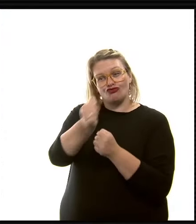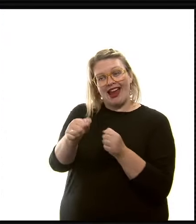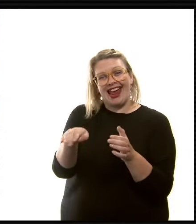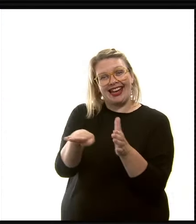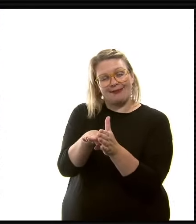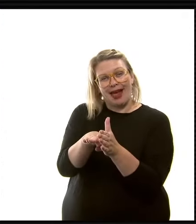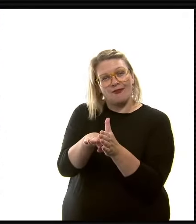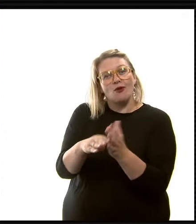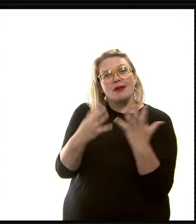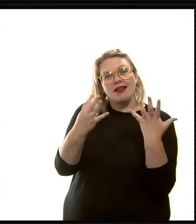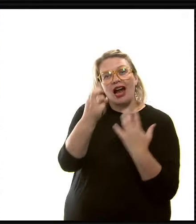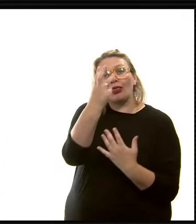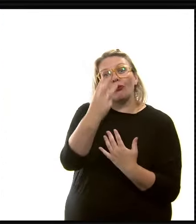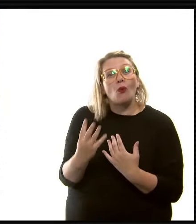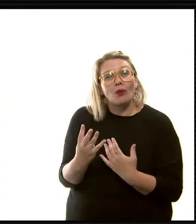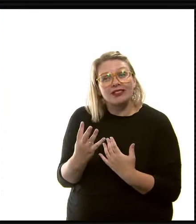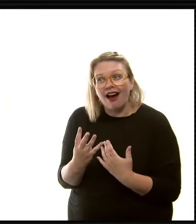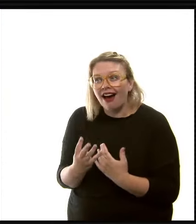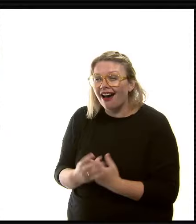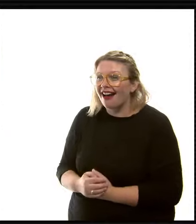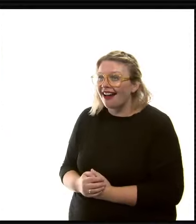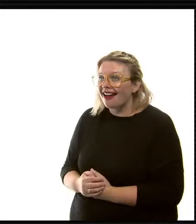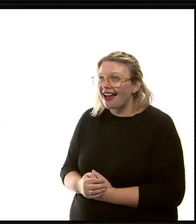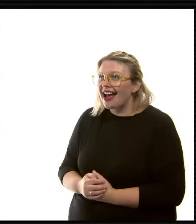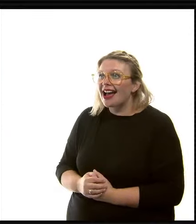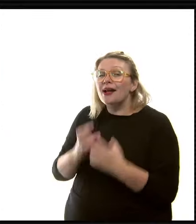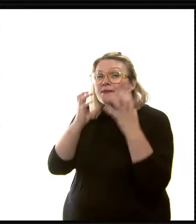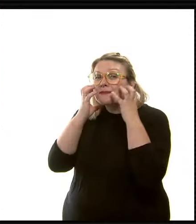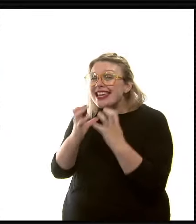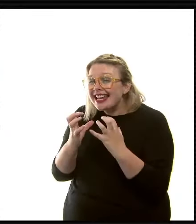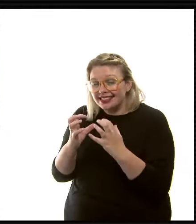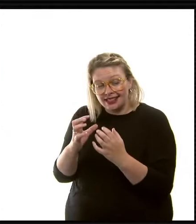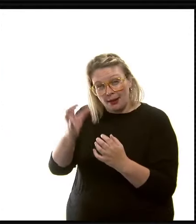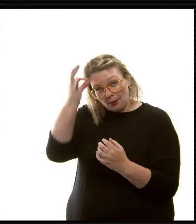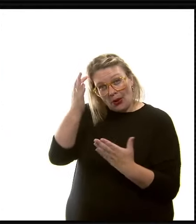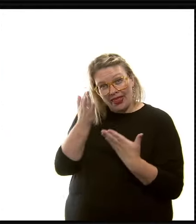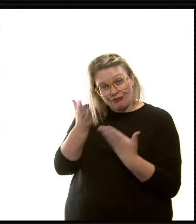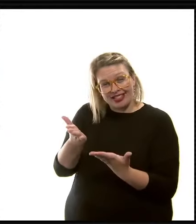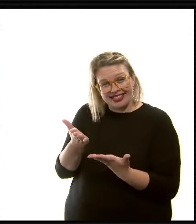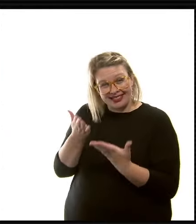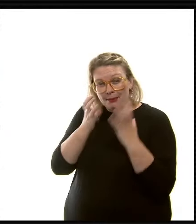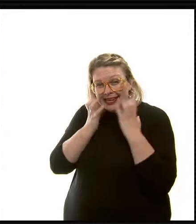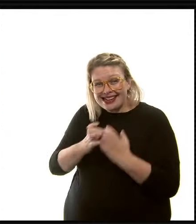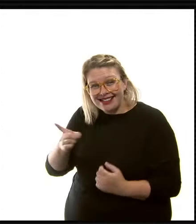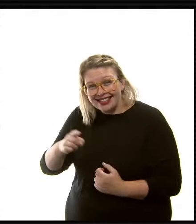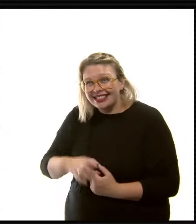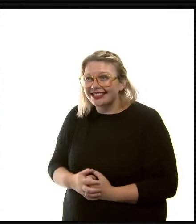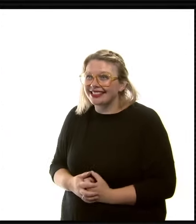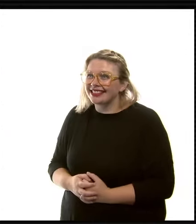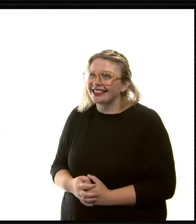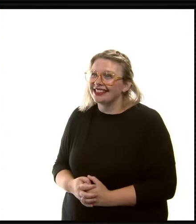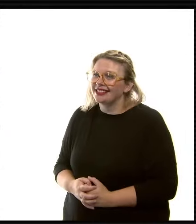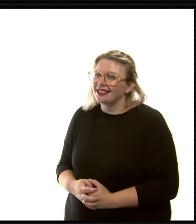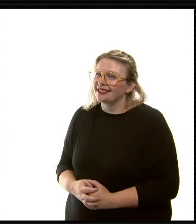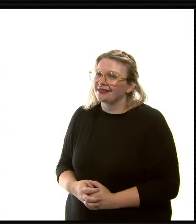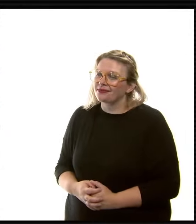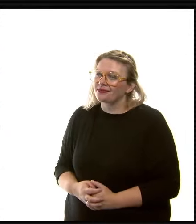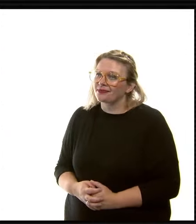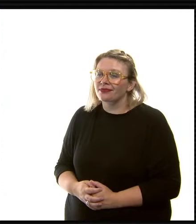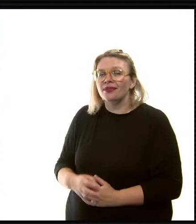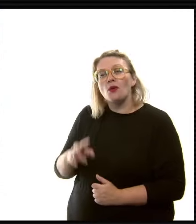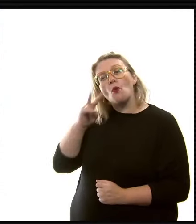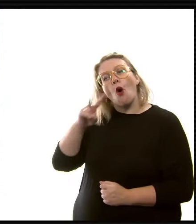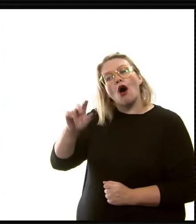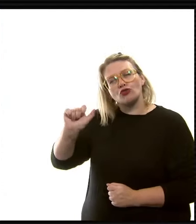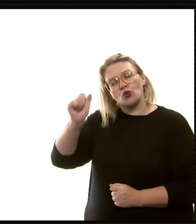That's amazing. Happy birthday, and I see you got a beard as a gift. Well, I'll tell you what, while we were watching that, watching your birthday, I was actually putting